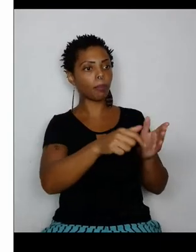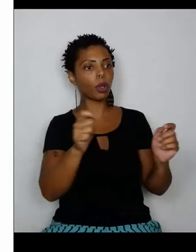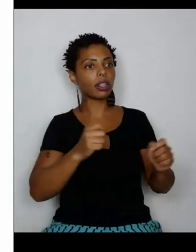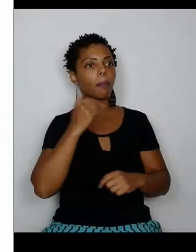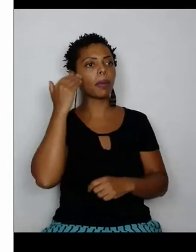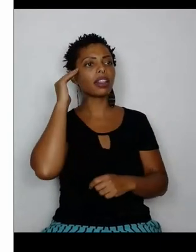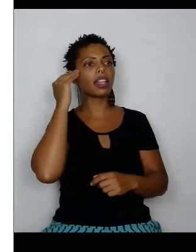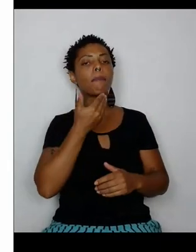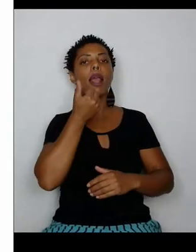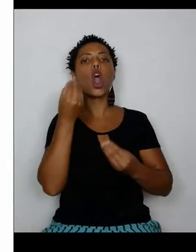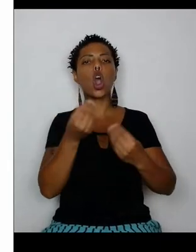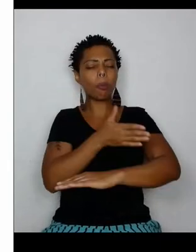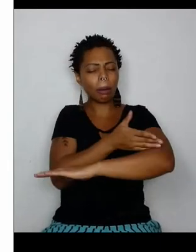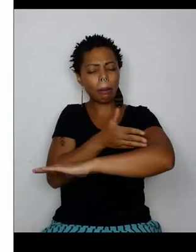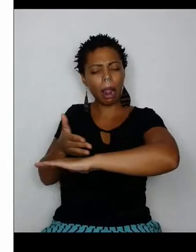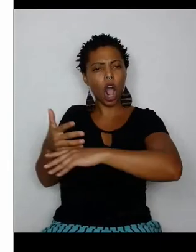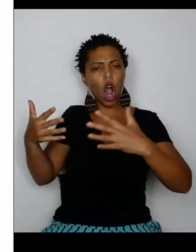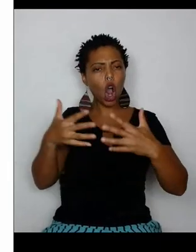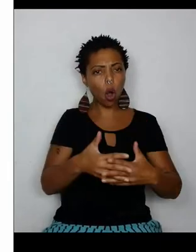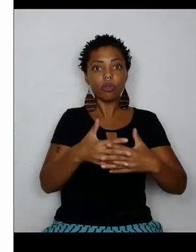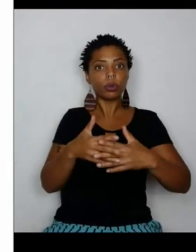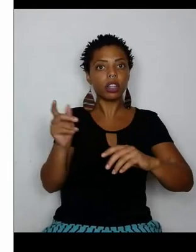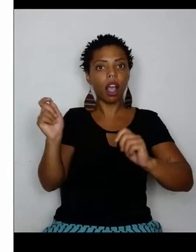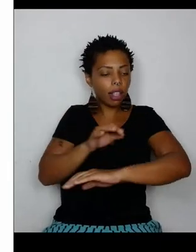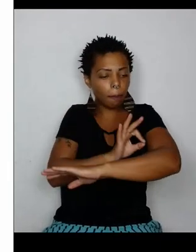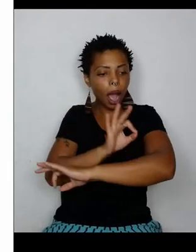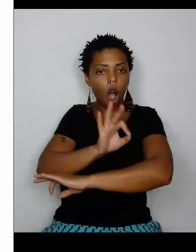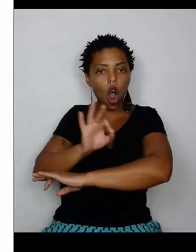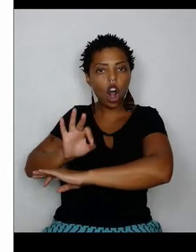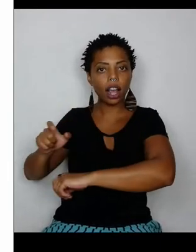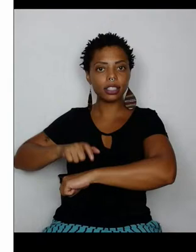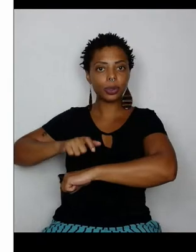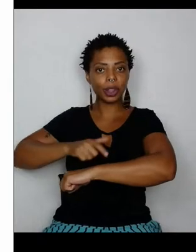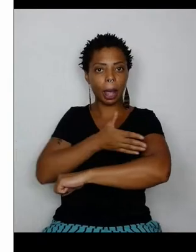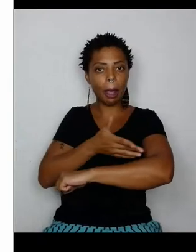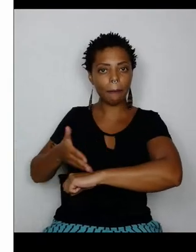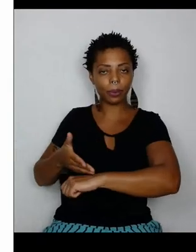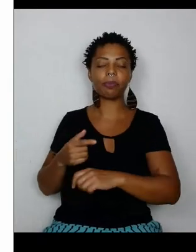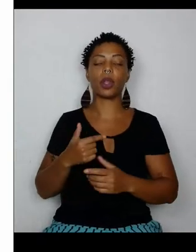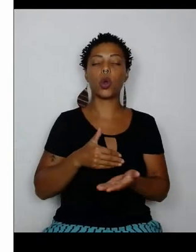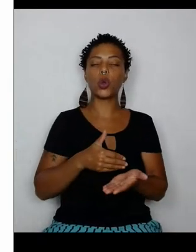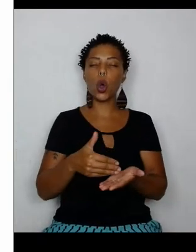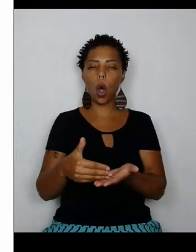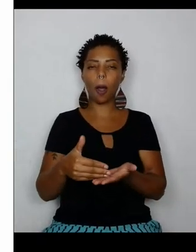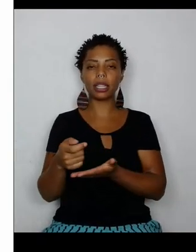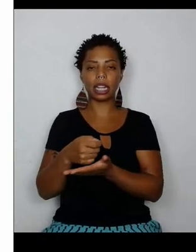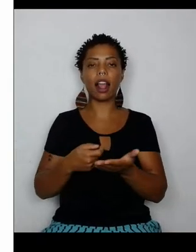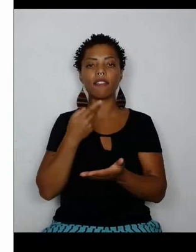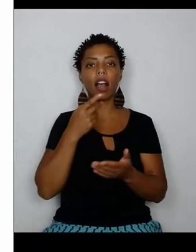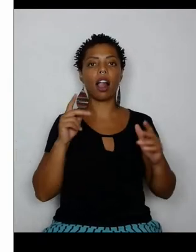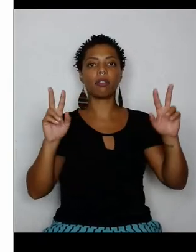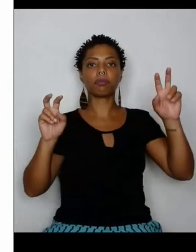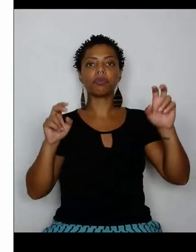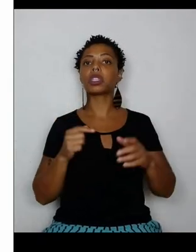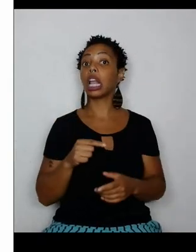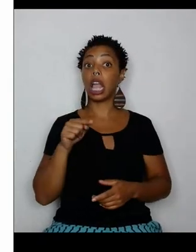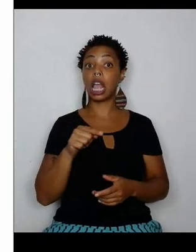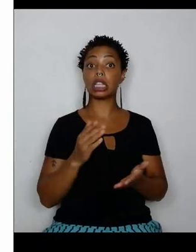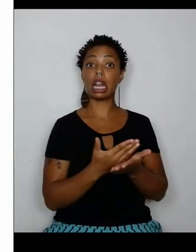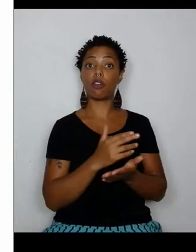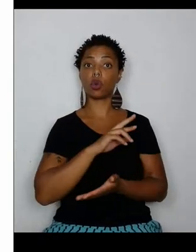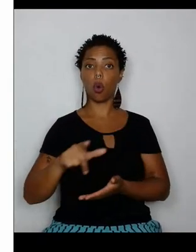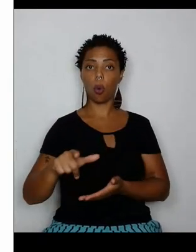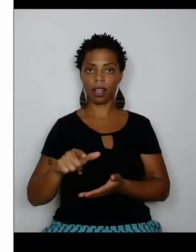the manuscript's opening words this is not a book recur at intervals throughout the volume mocking literary